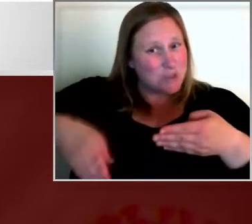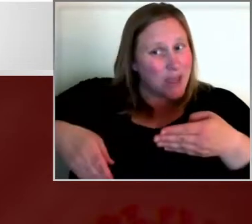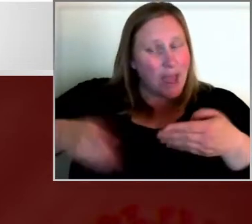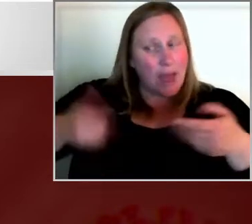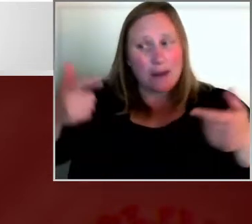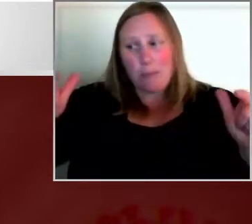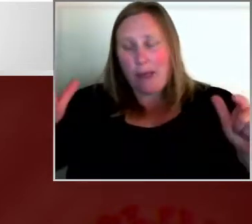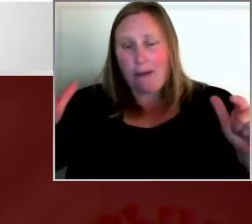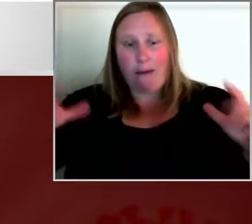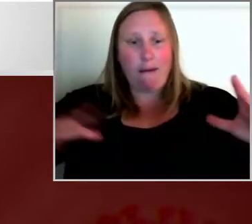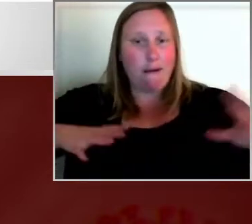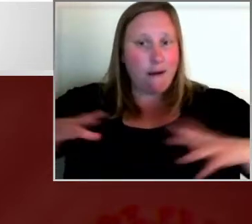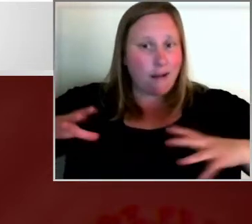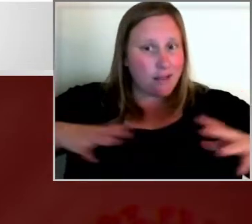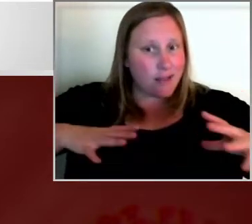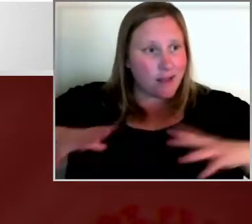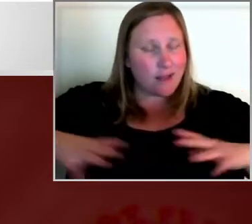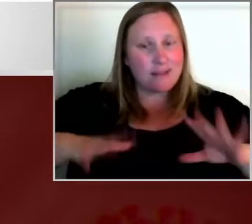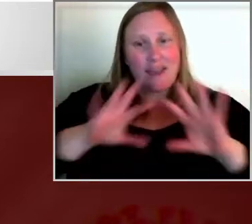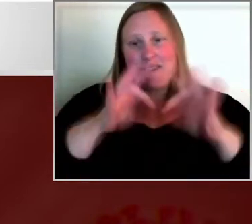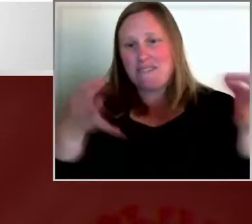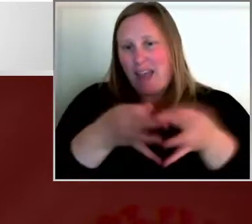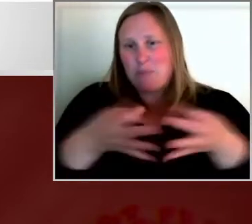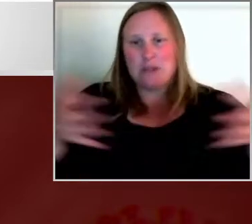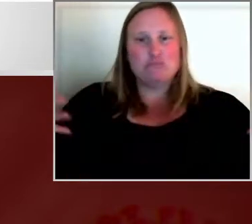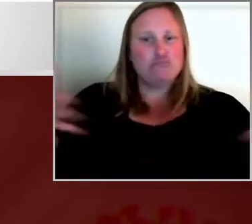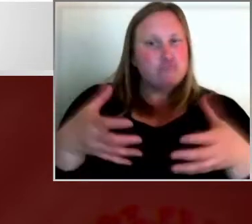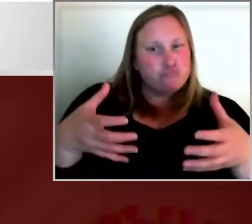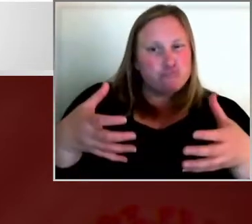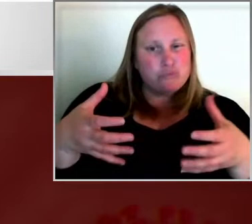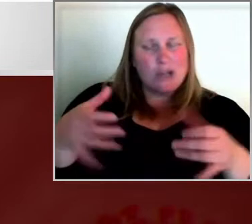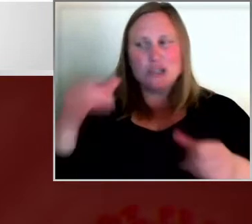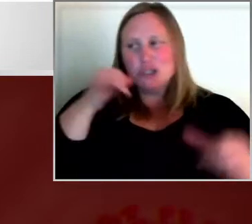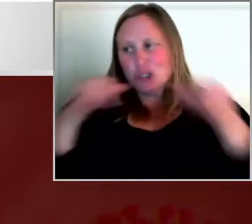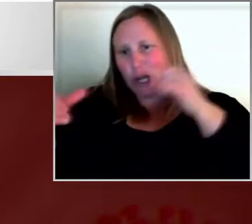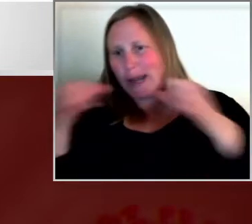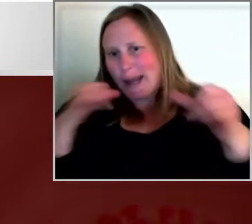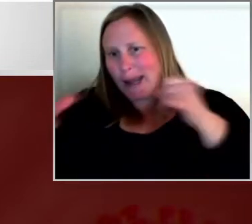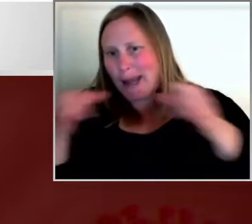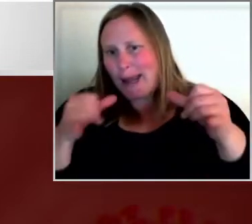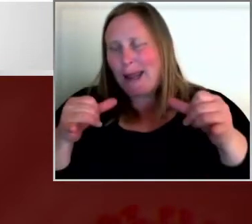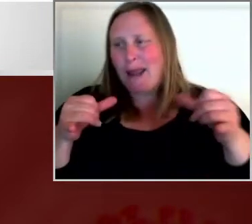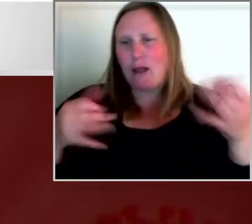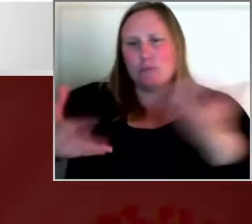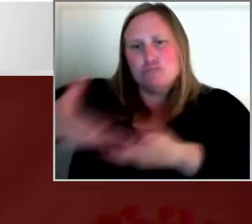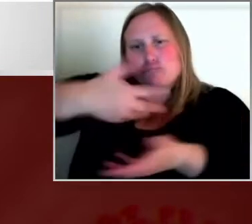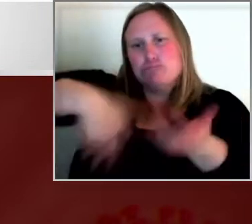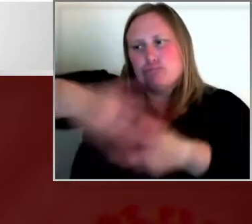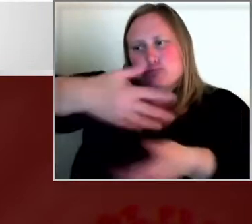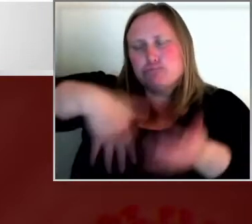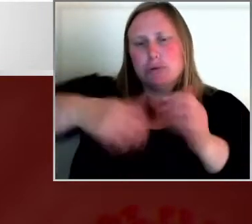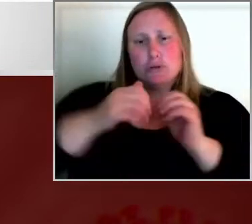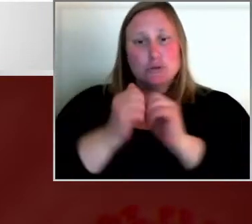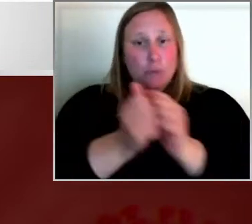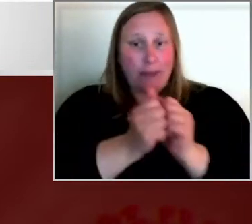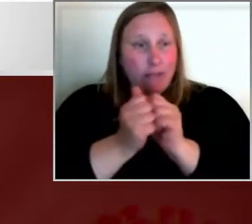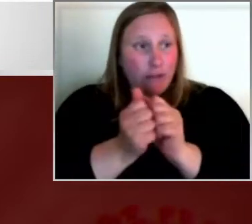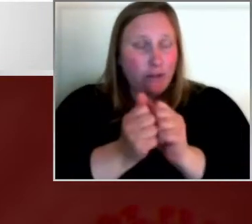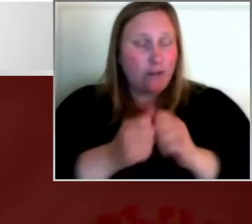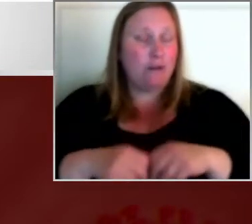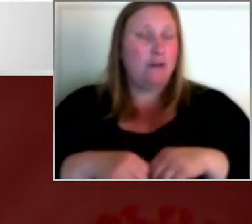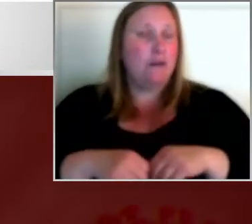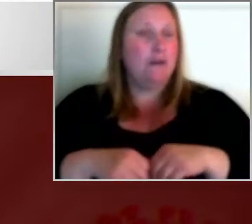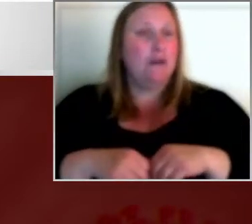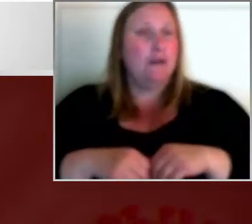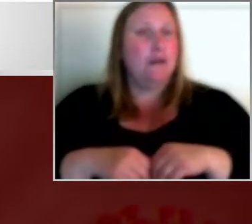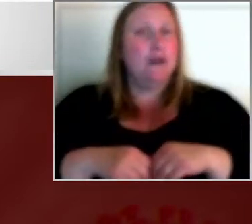People like to drink a lot and hang out in groups. And so I'm just wondering, especially